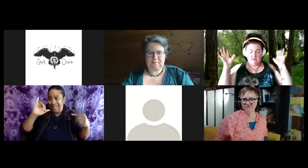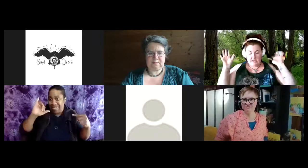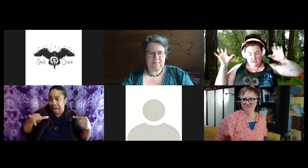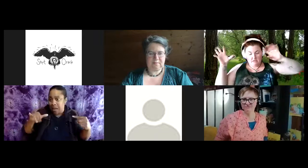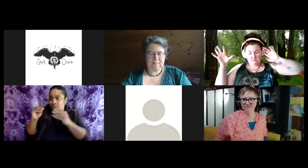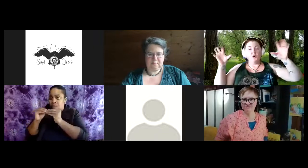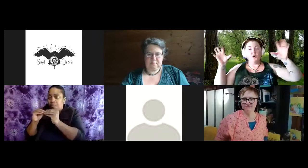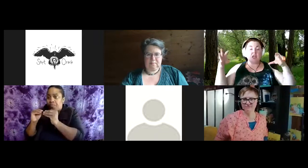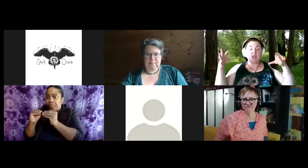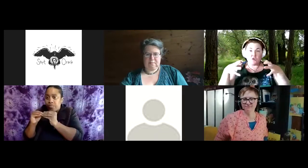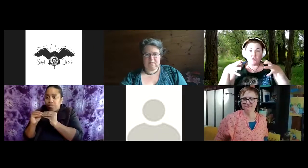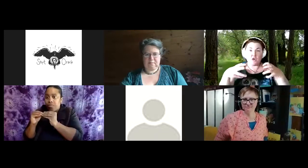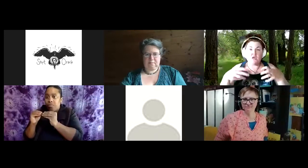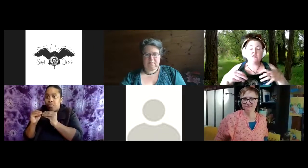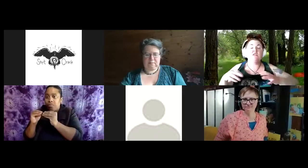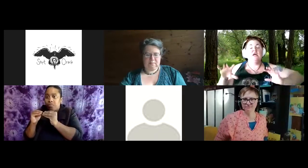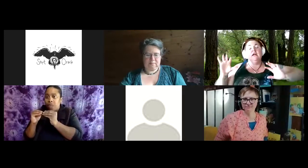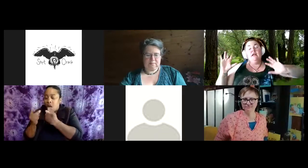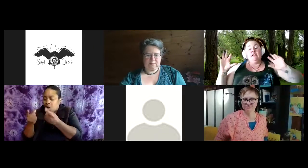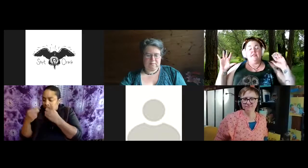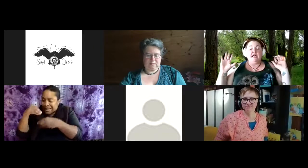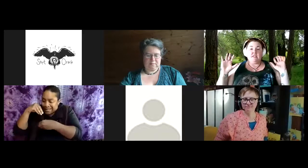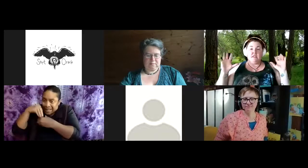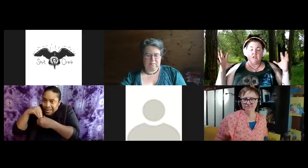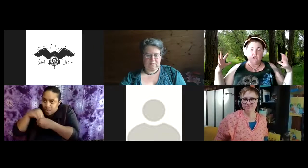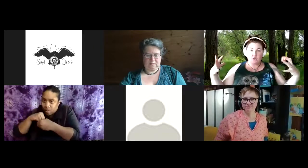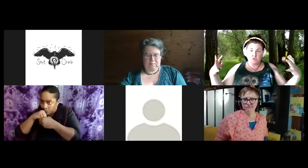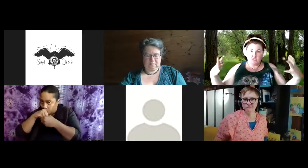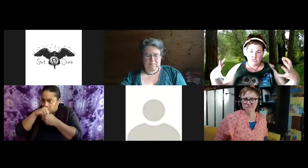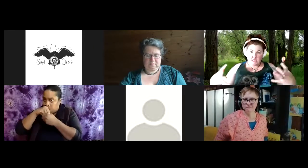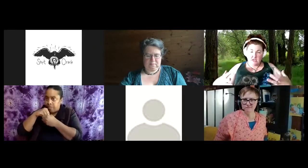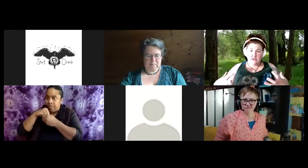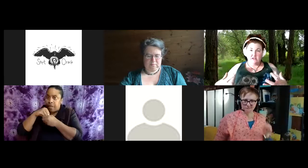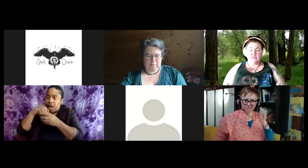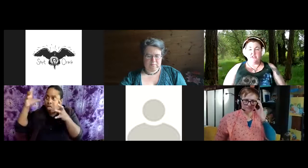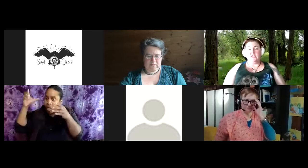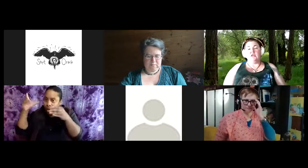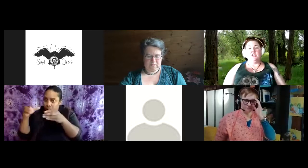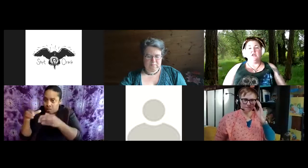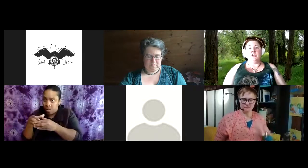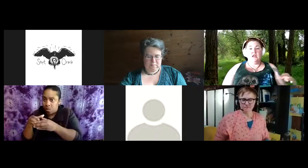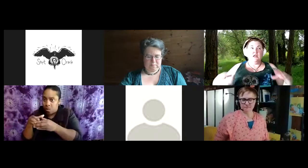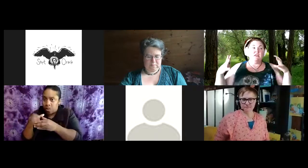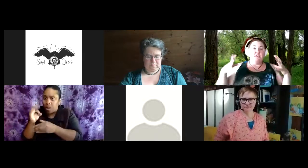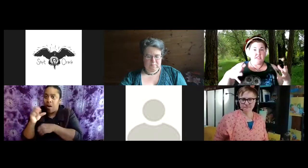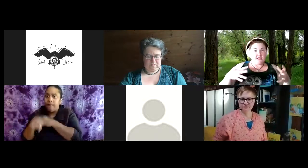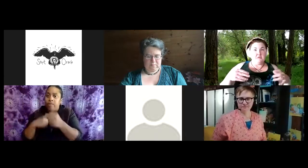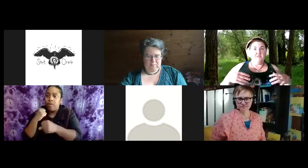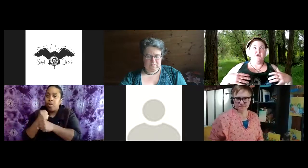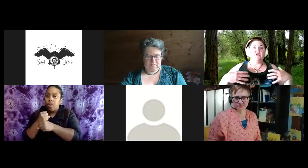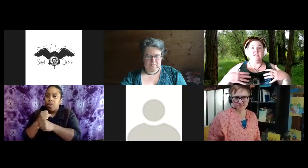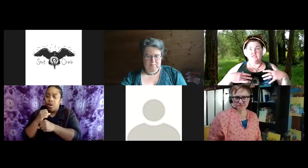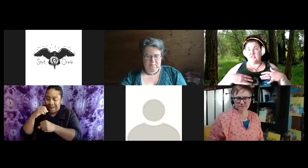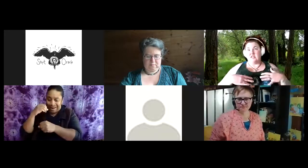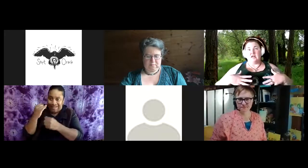that going inwards, that closing of the year, this